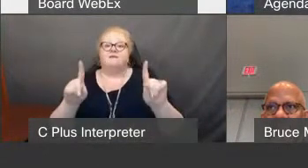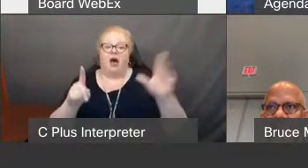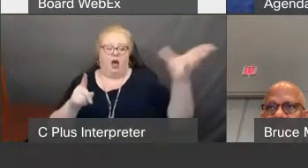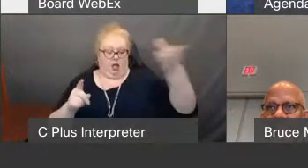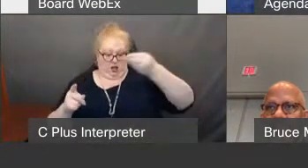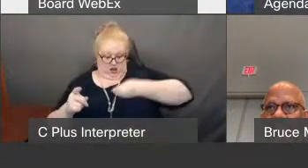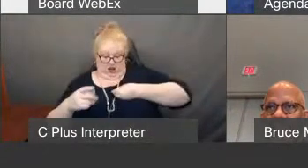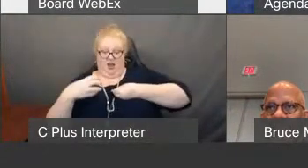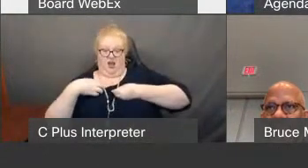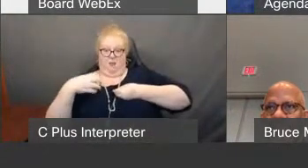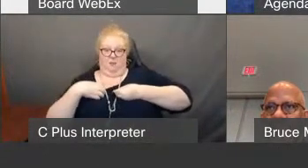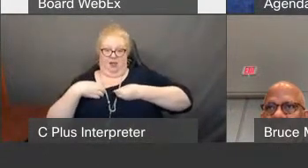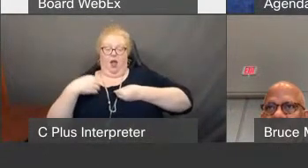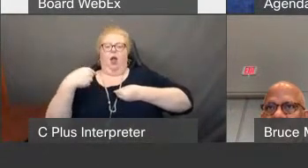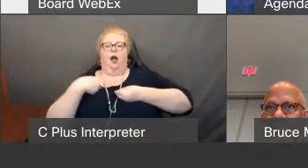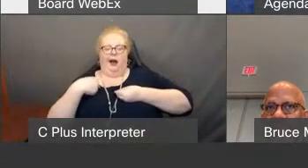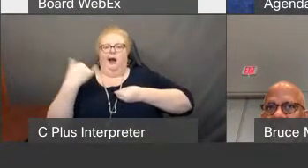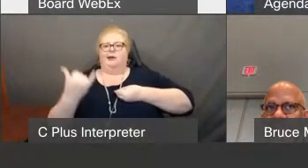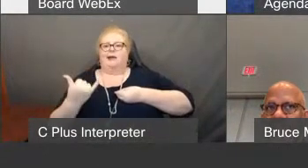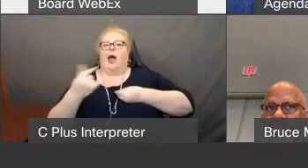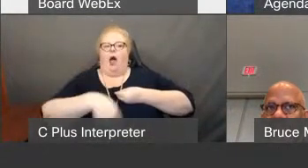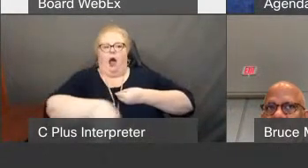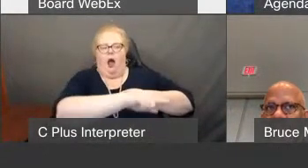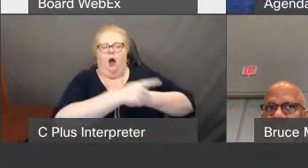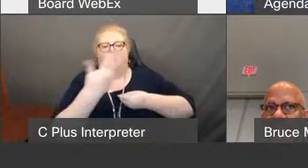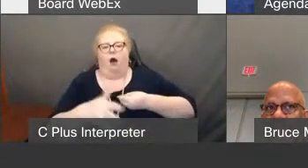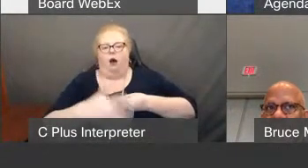me, and then you got people all upset, and then